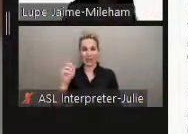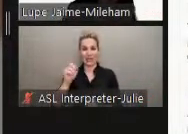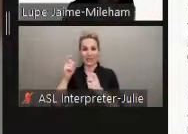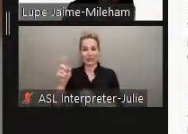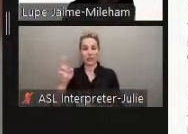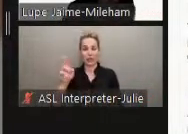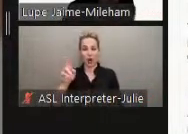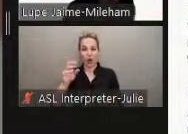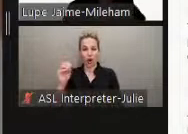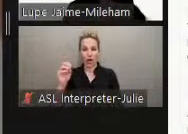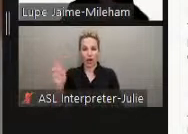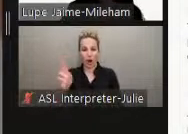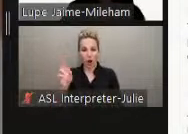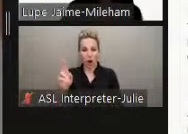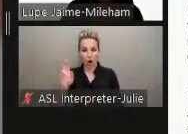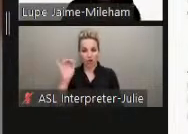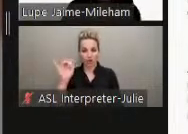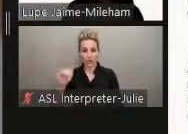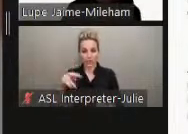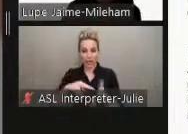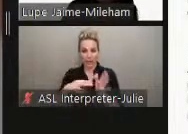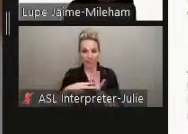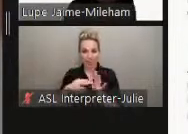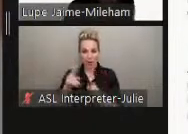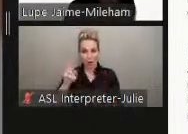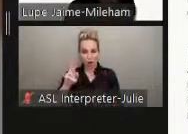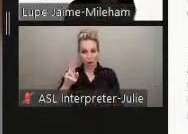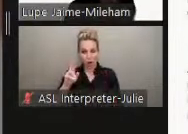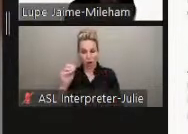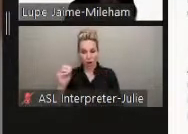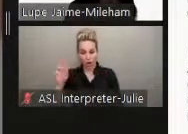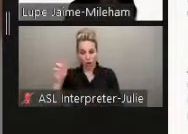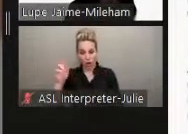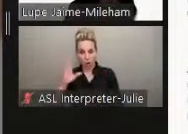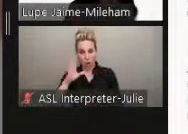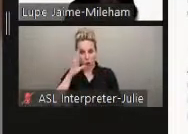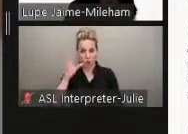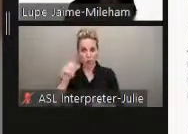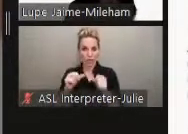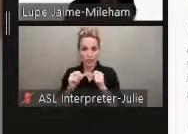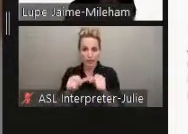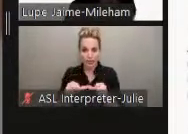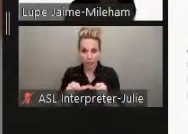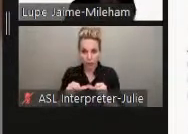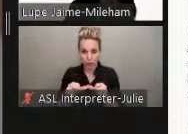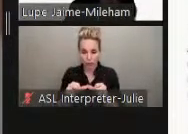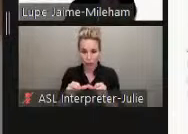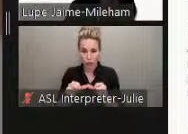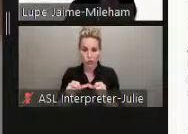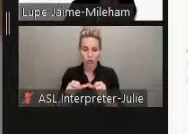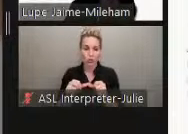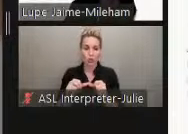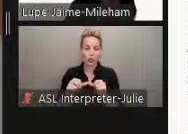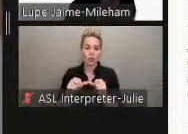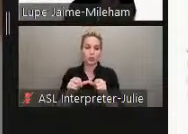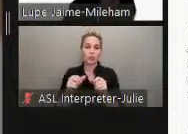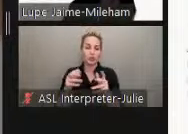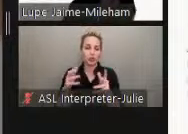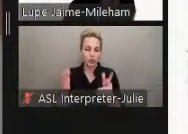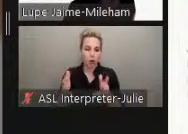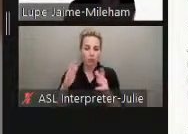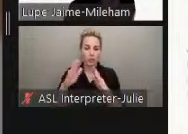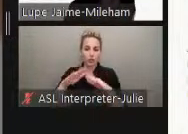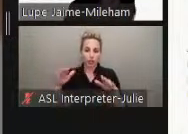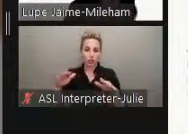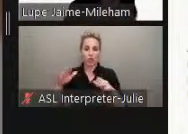RMRs, does this mean that the RMRs are going to continue to pump children until they're